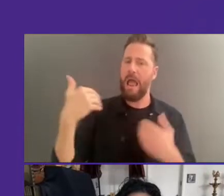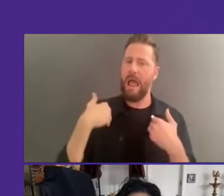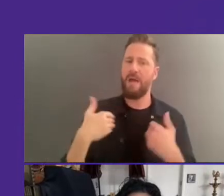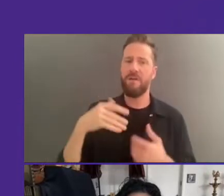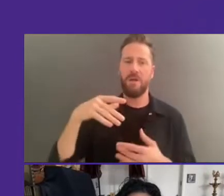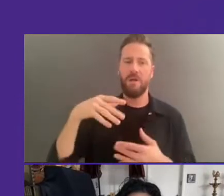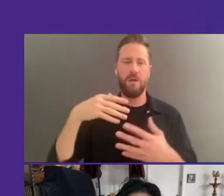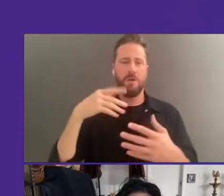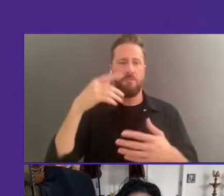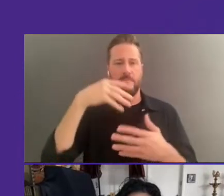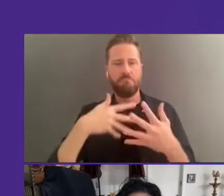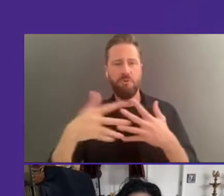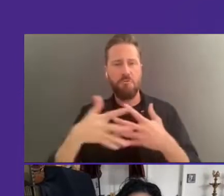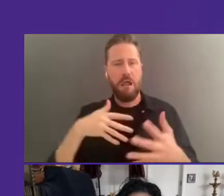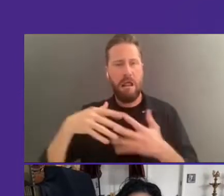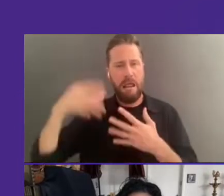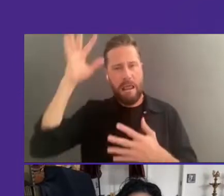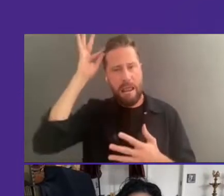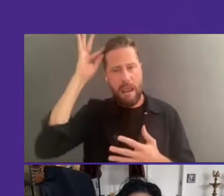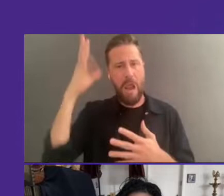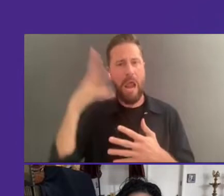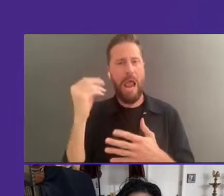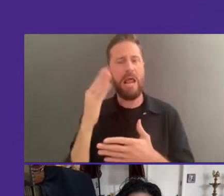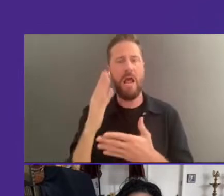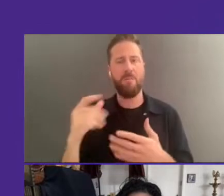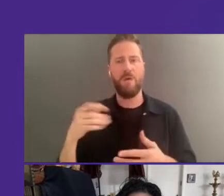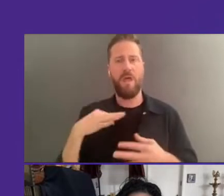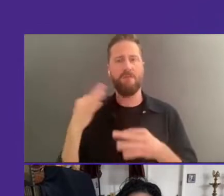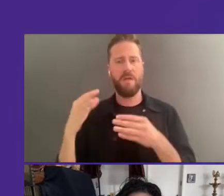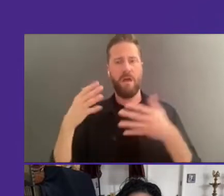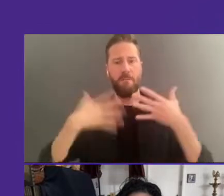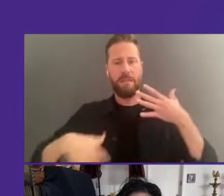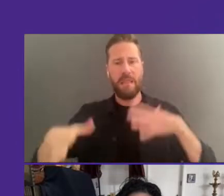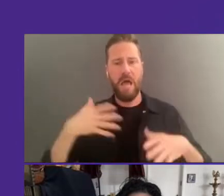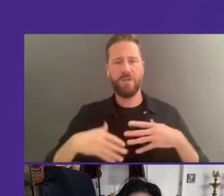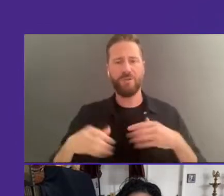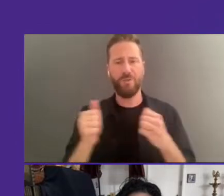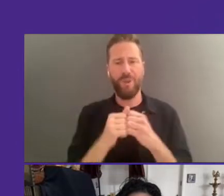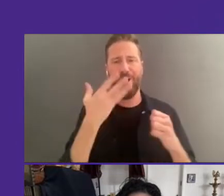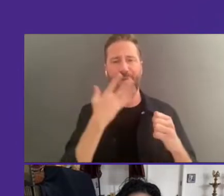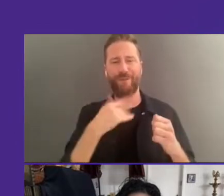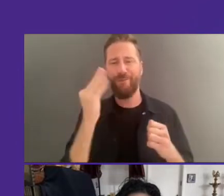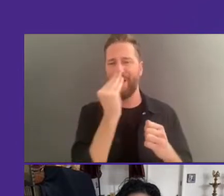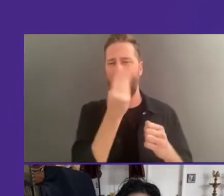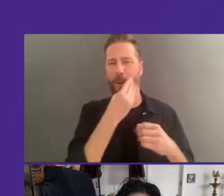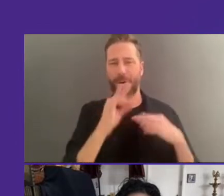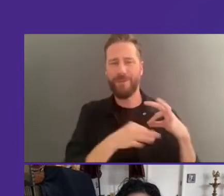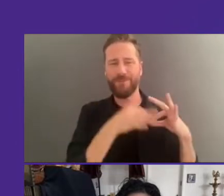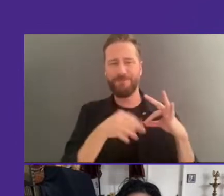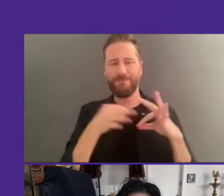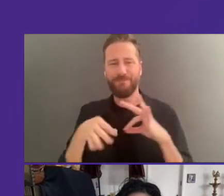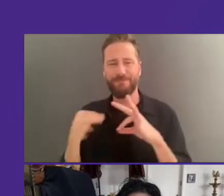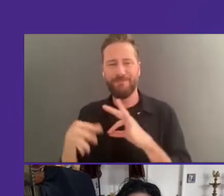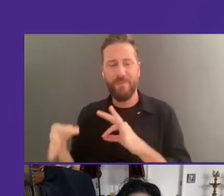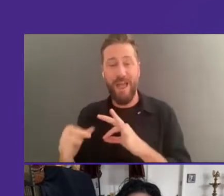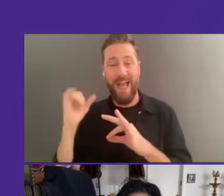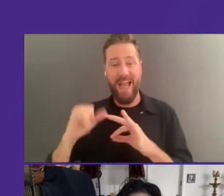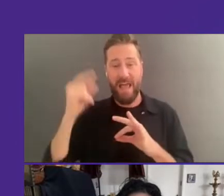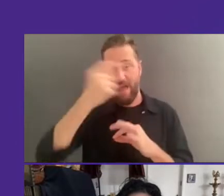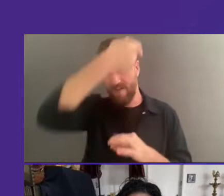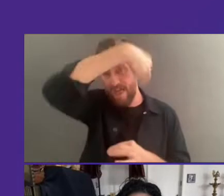hair. I'm wearing an embroidered blouse with colorful flowers and a headband with a flower on the